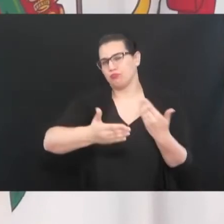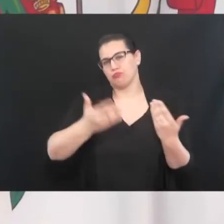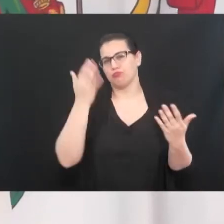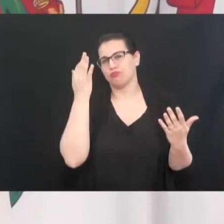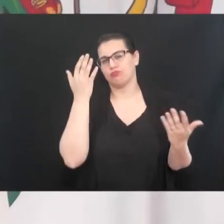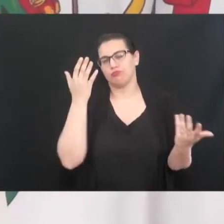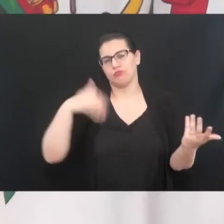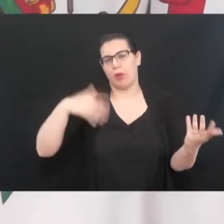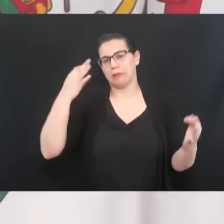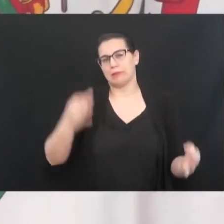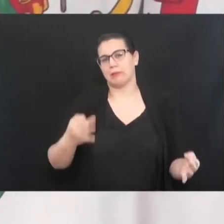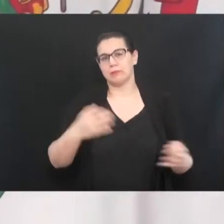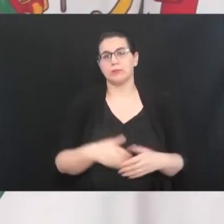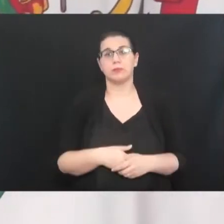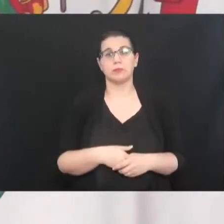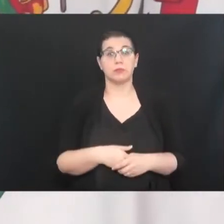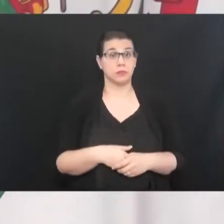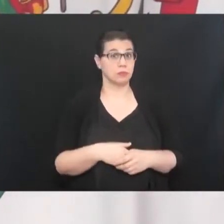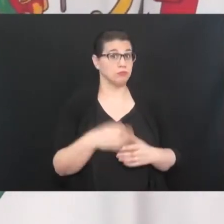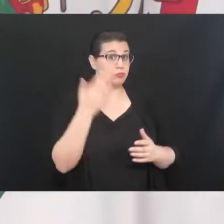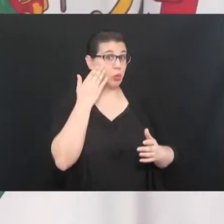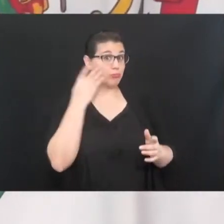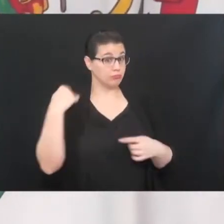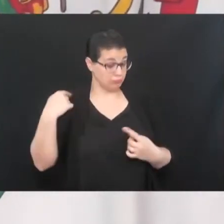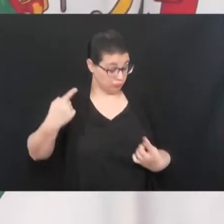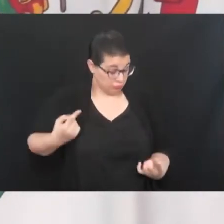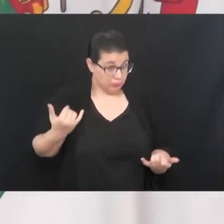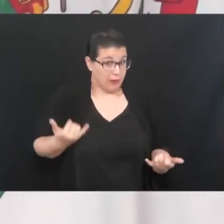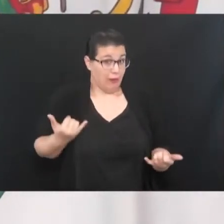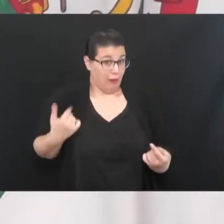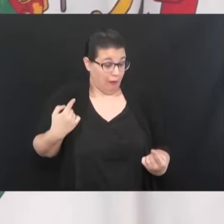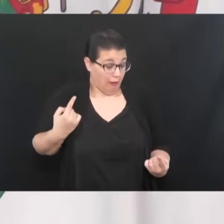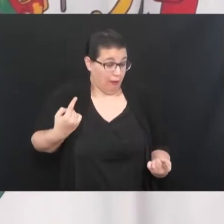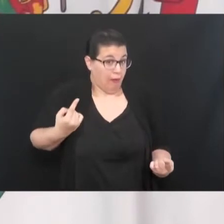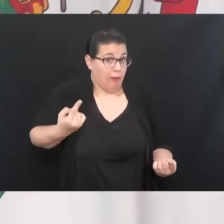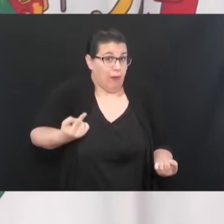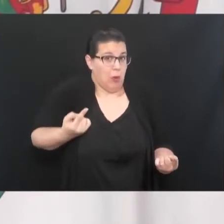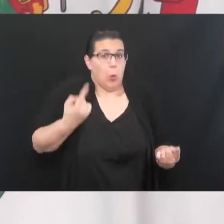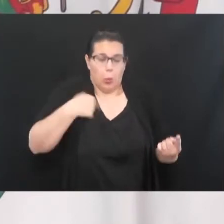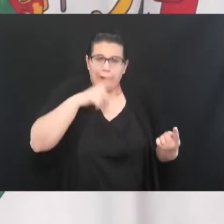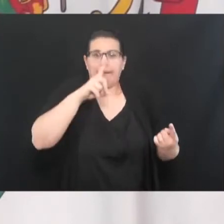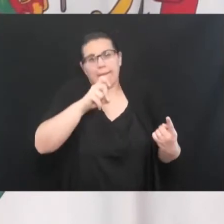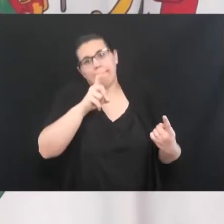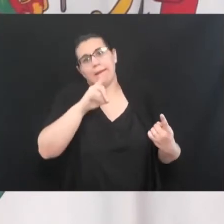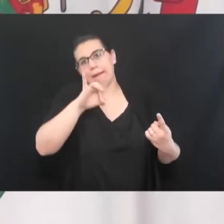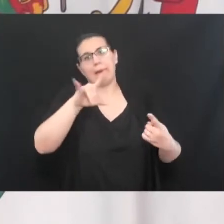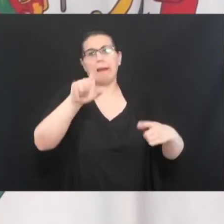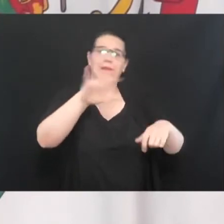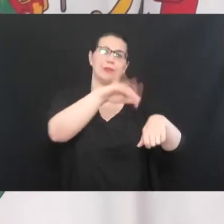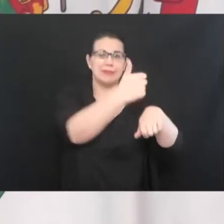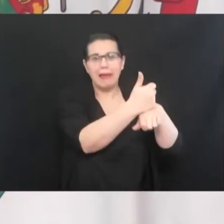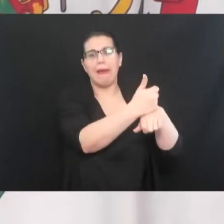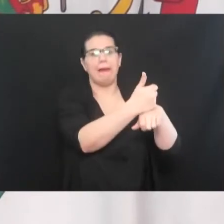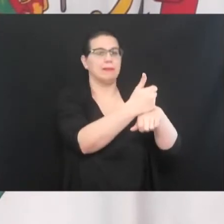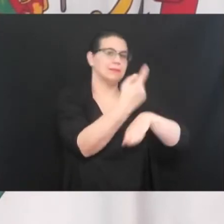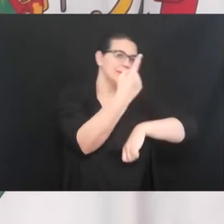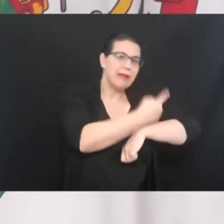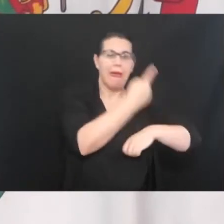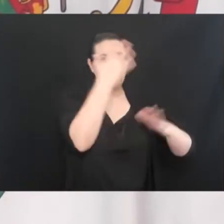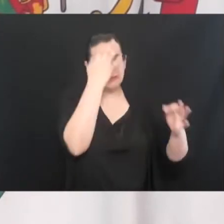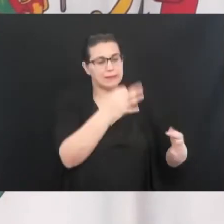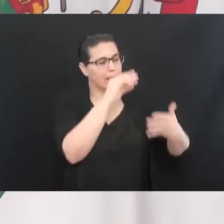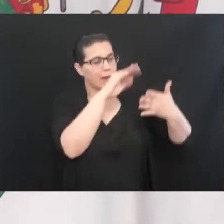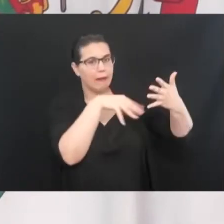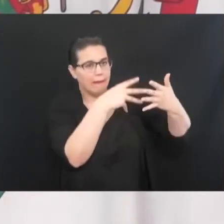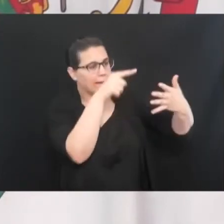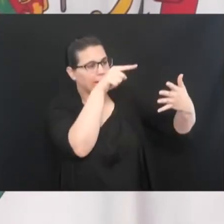the way, we had to do a lot of things, and we had to set certain dates and stop things and go things and everything on certain